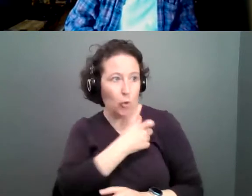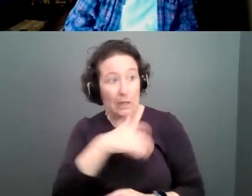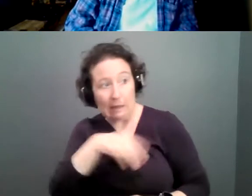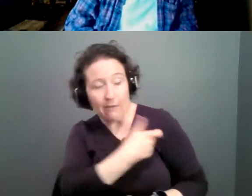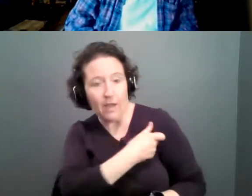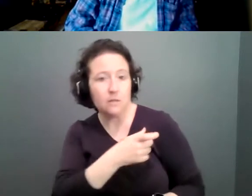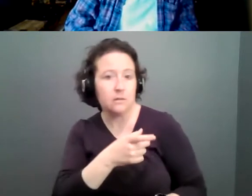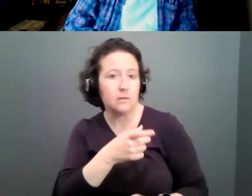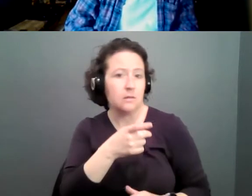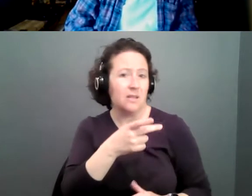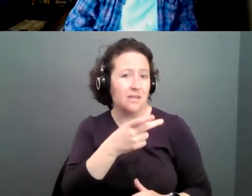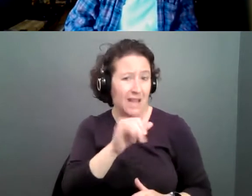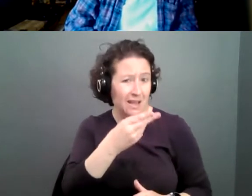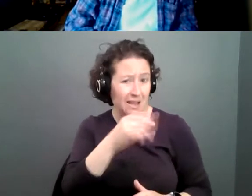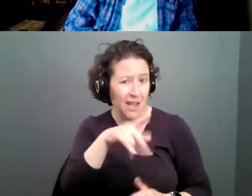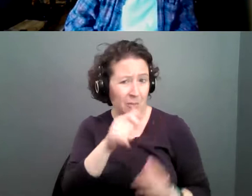to share your insight on this?